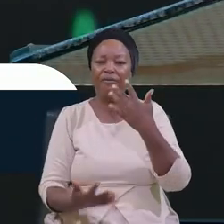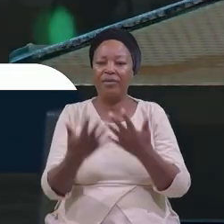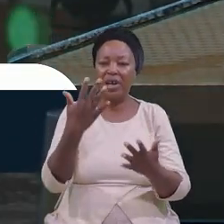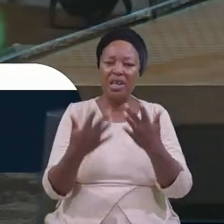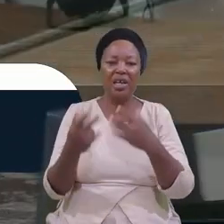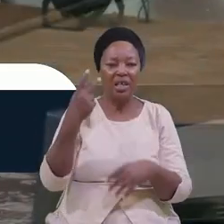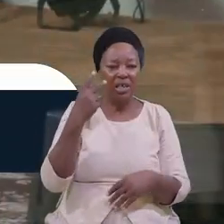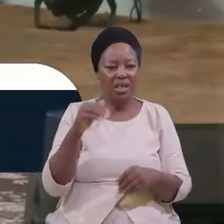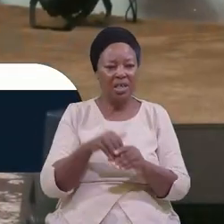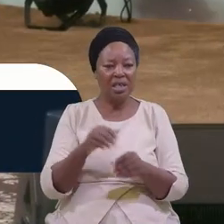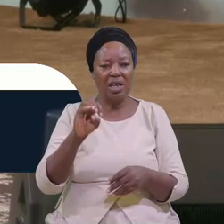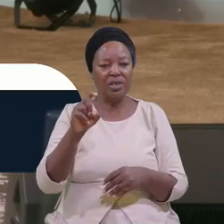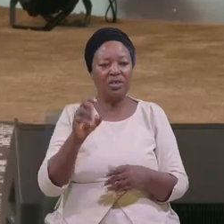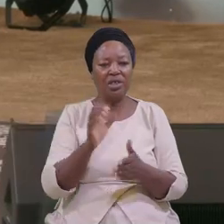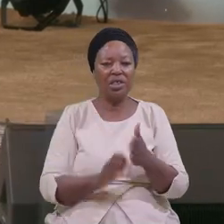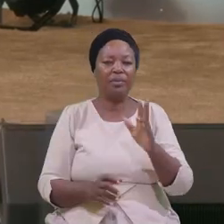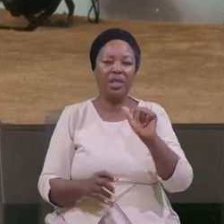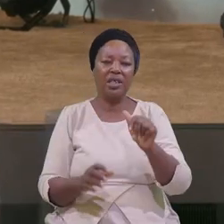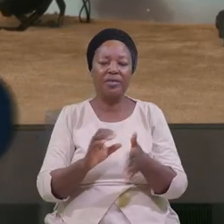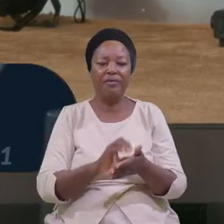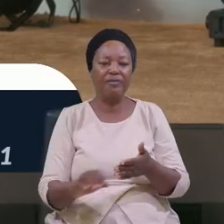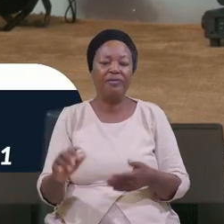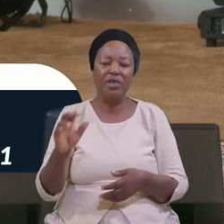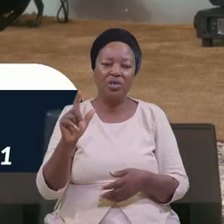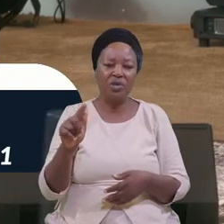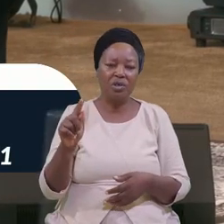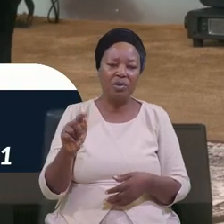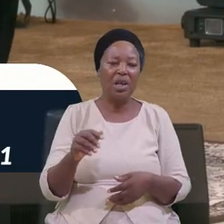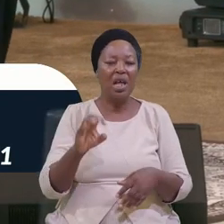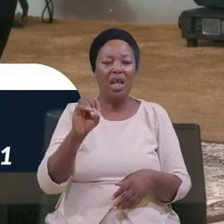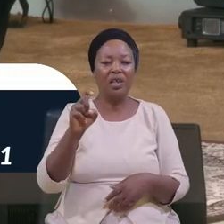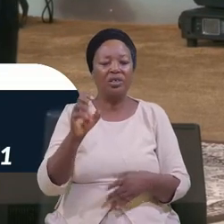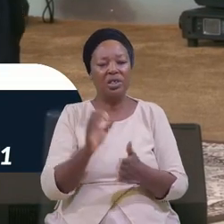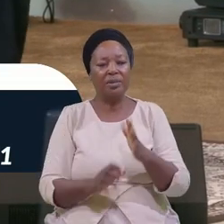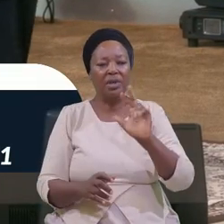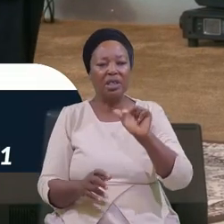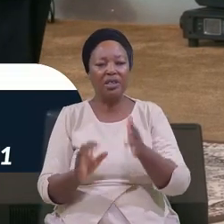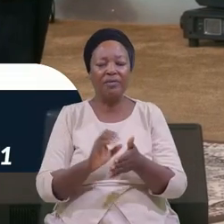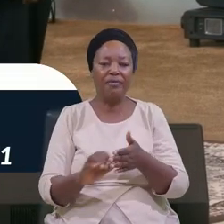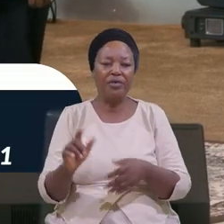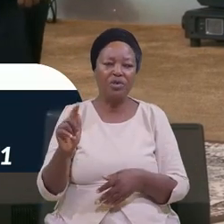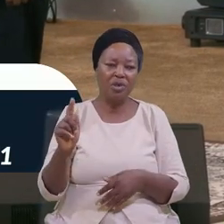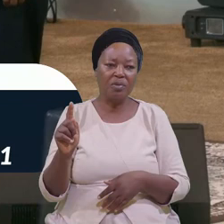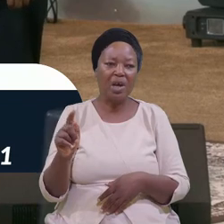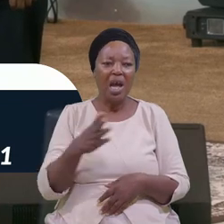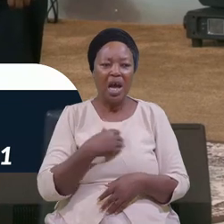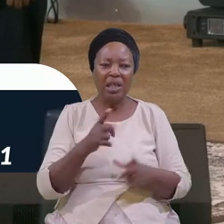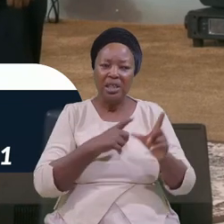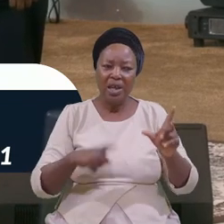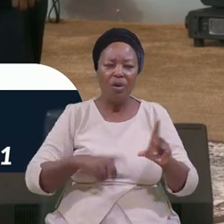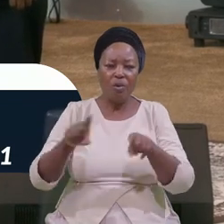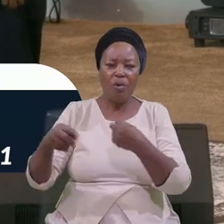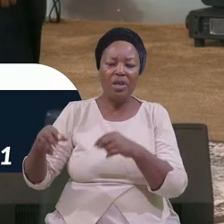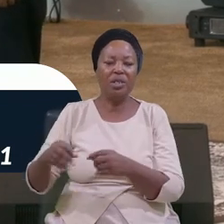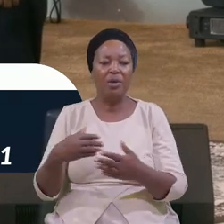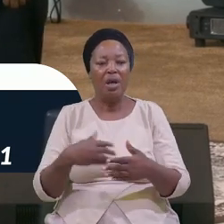Exodus chapter 13, reading from verse 21. Exodus 13, verse 21. And the Lord went